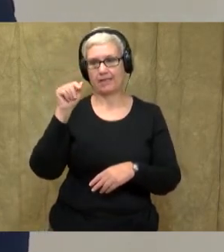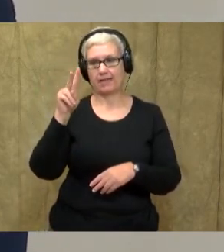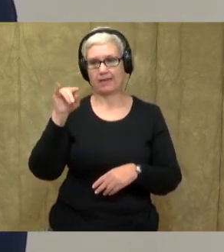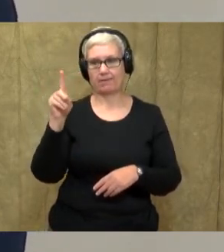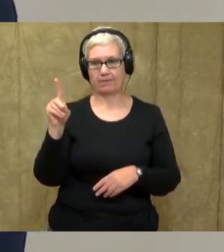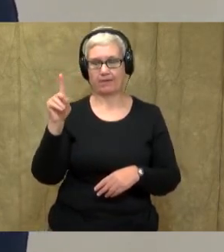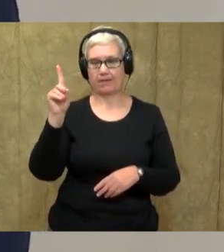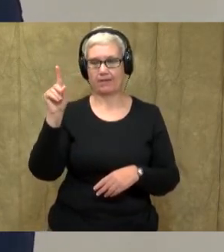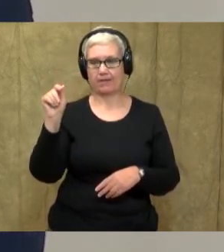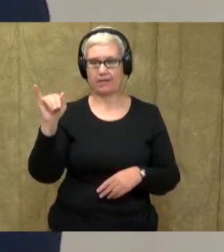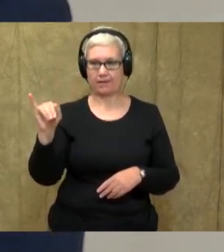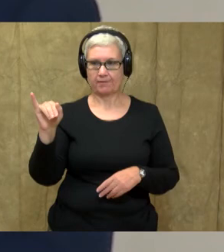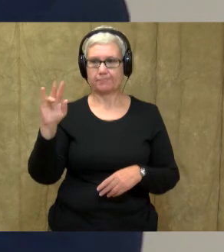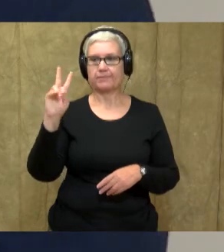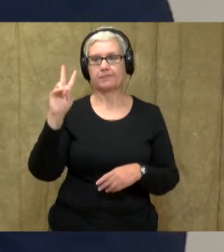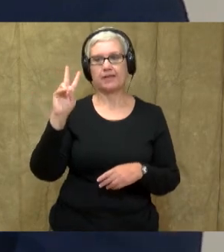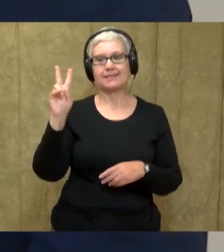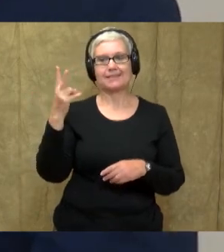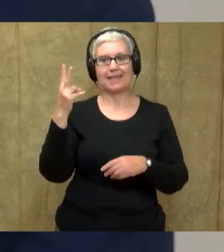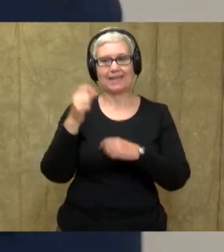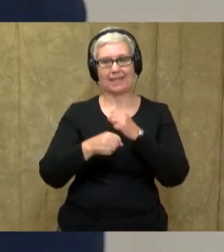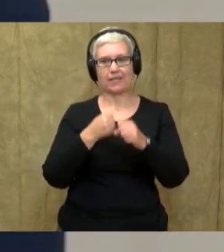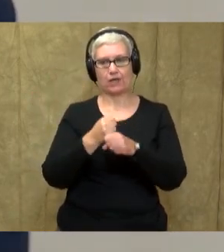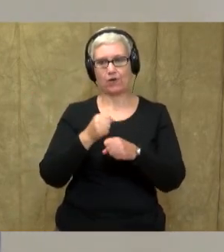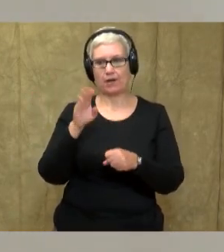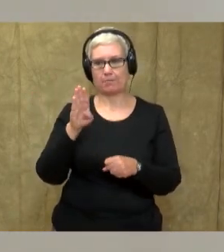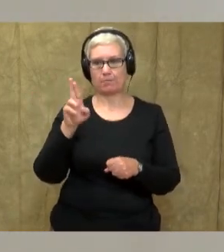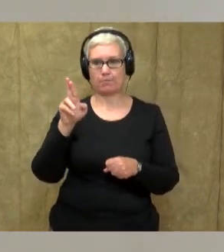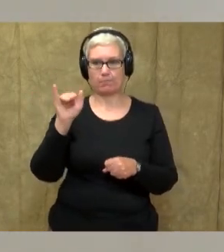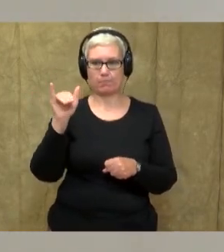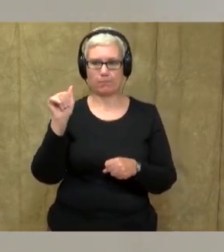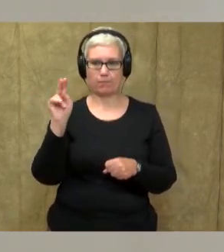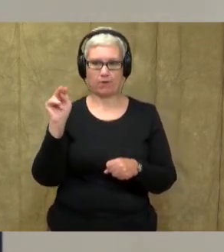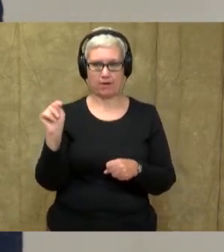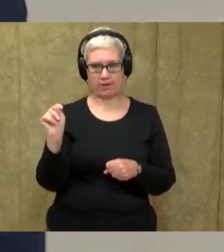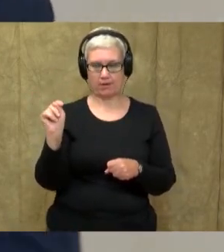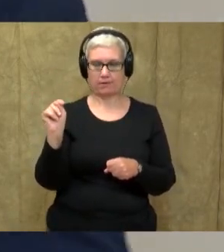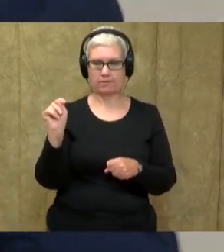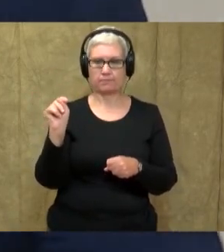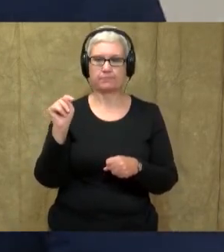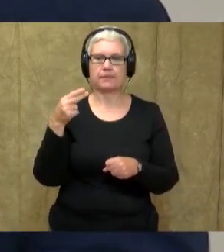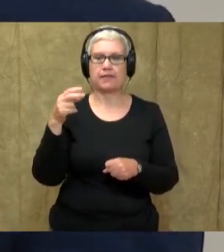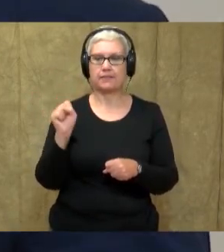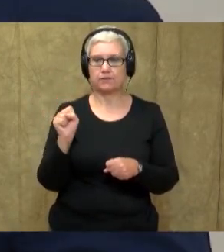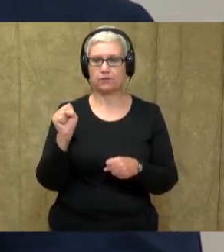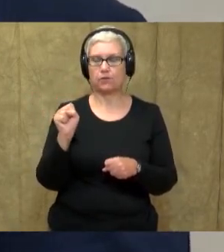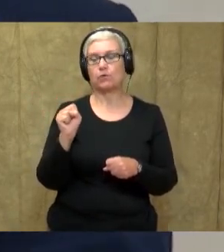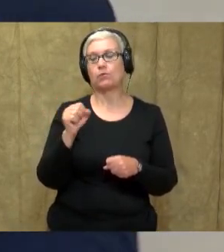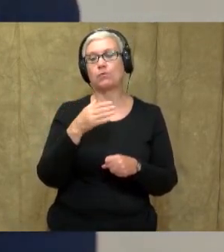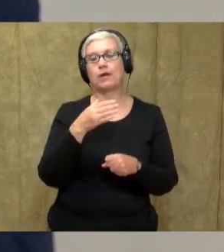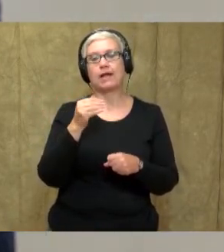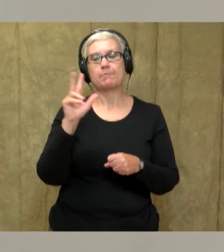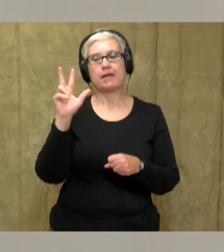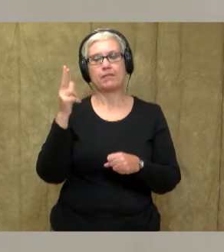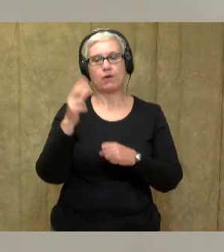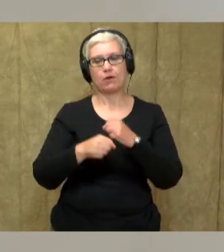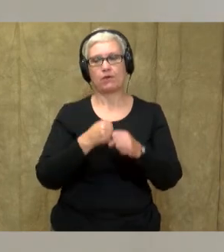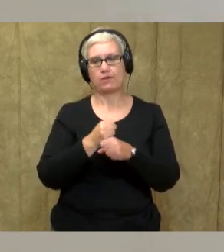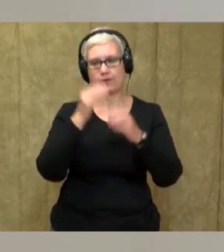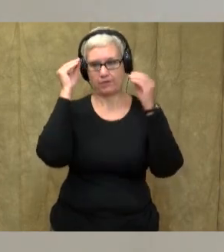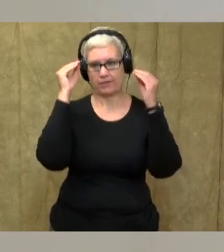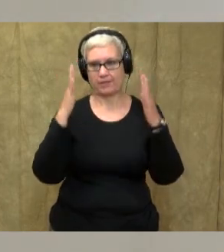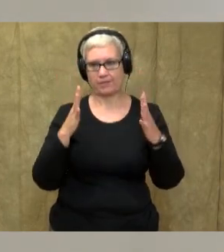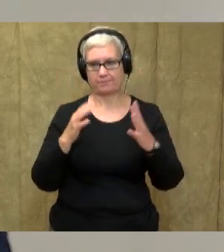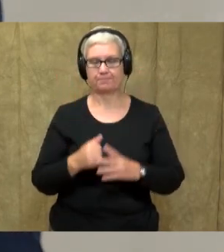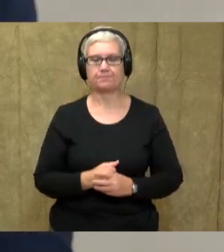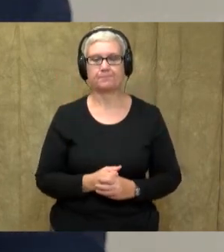and my second year in Alma Bratton High School. I currently teach algebraic connections and discrete math this semester. What I want to start with is,